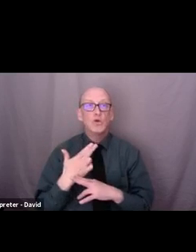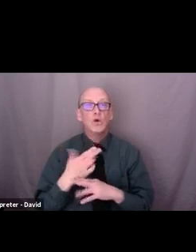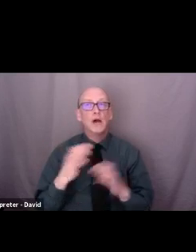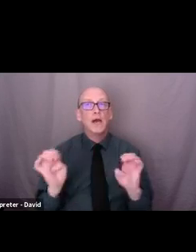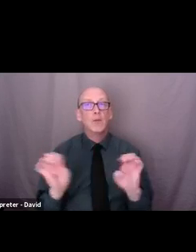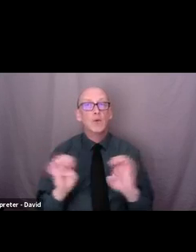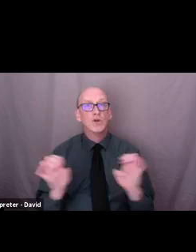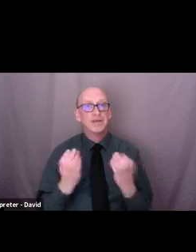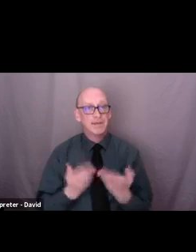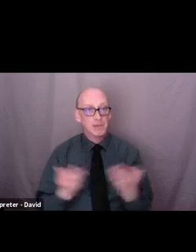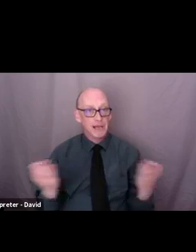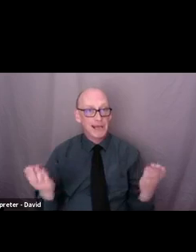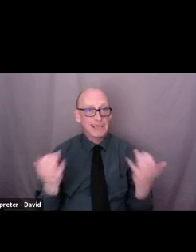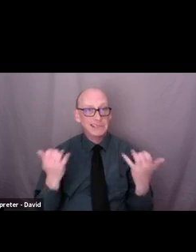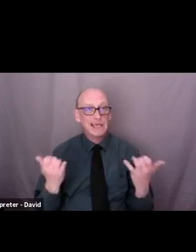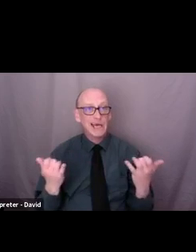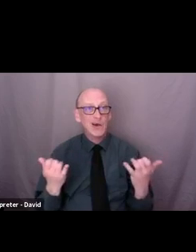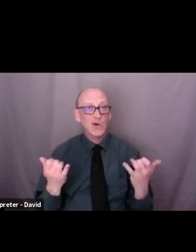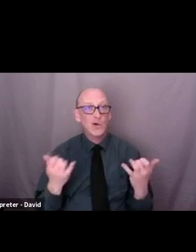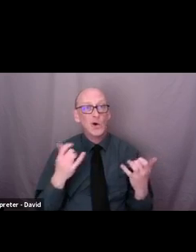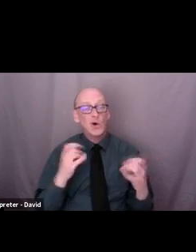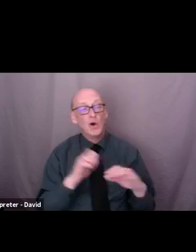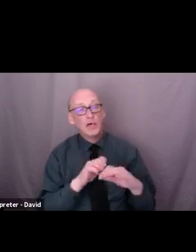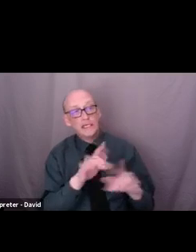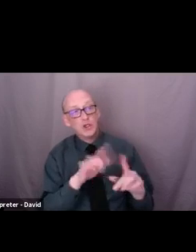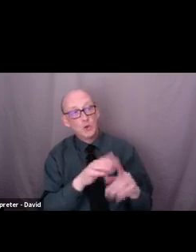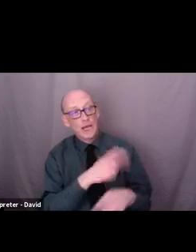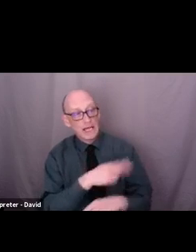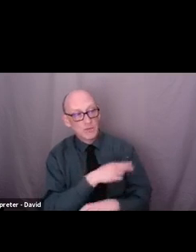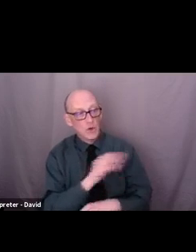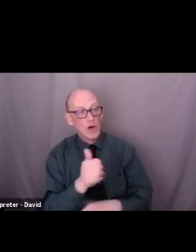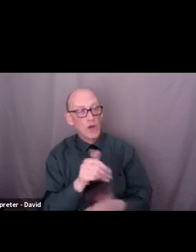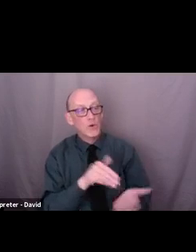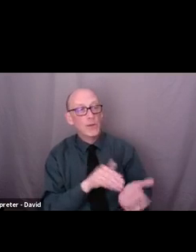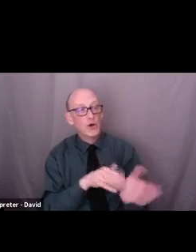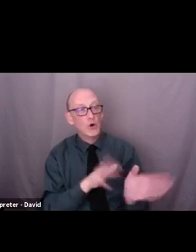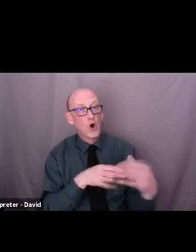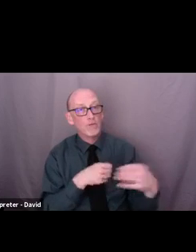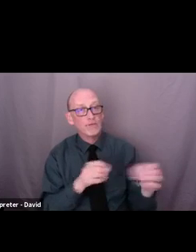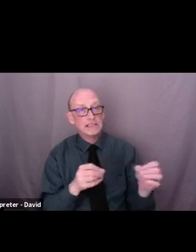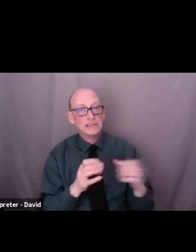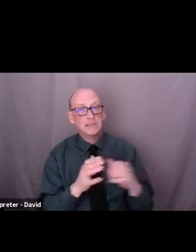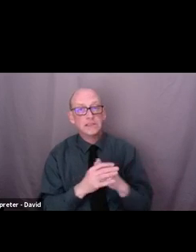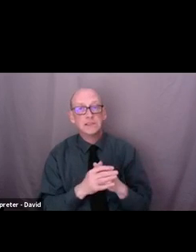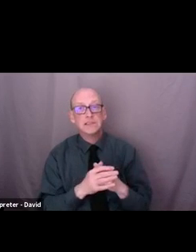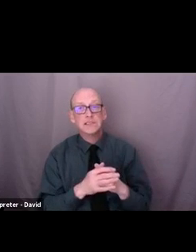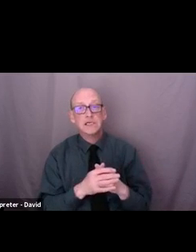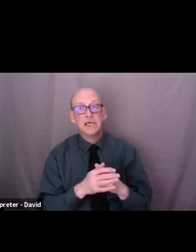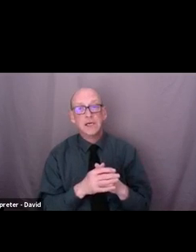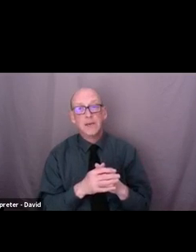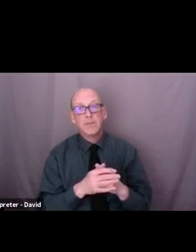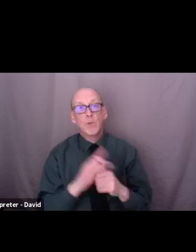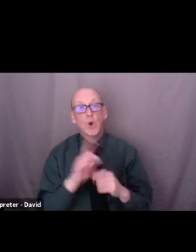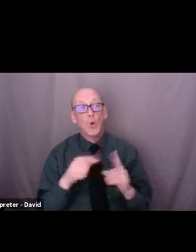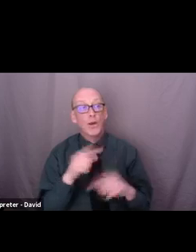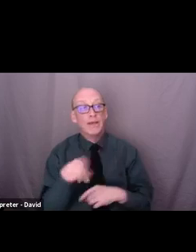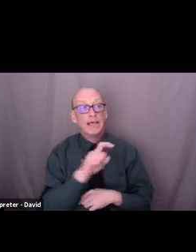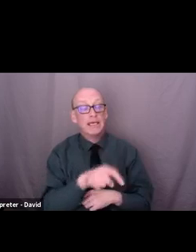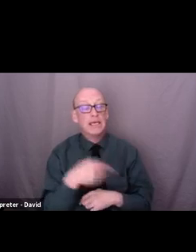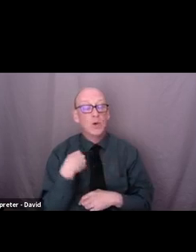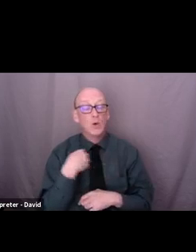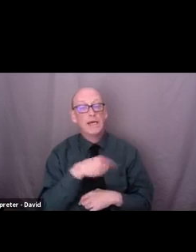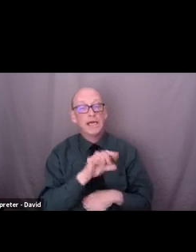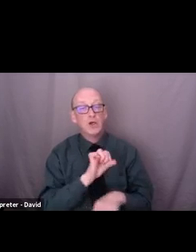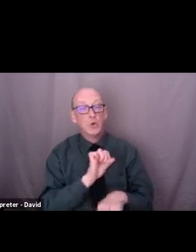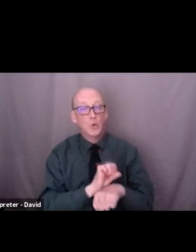supplies right now to make sure that hospitals and other medical providers have the need. So we're going to have to work on